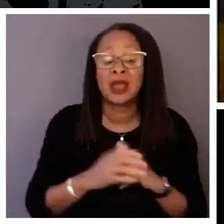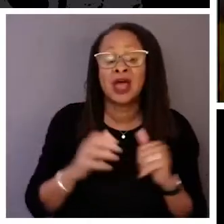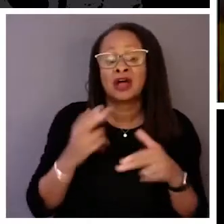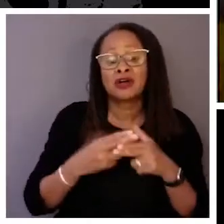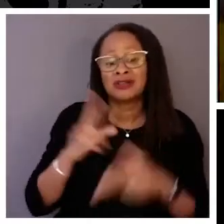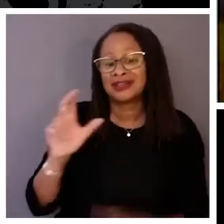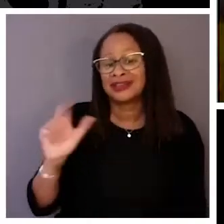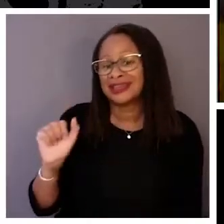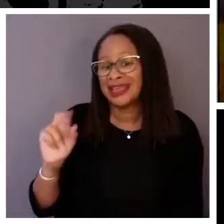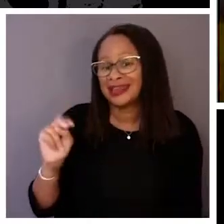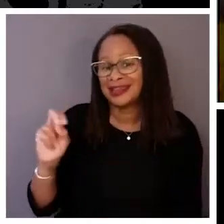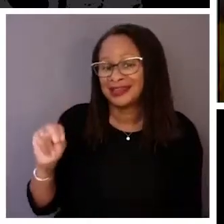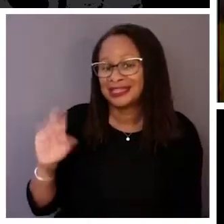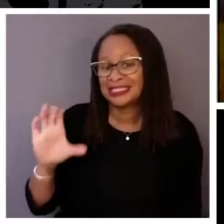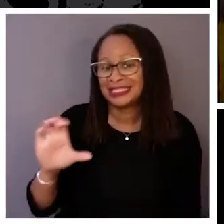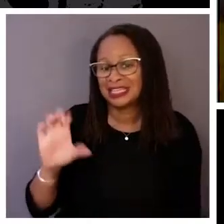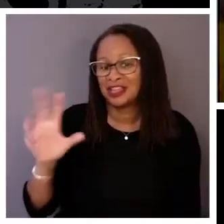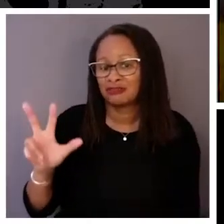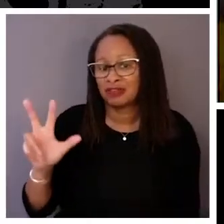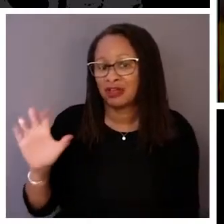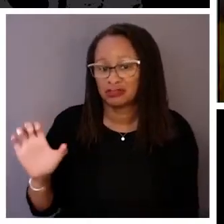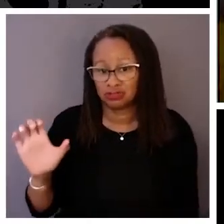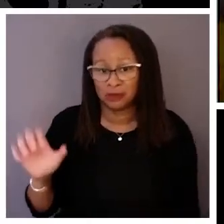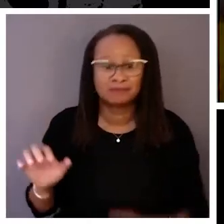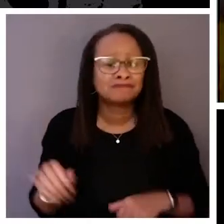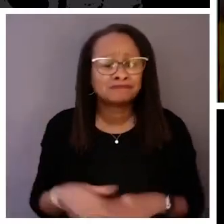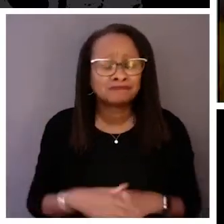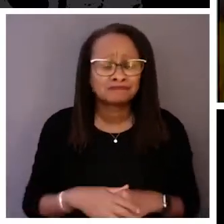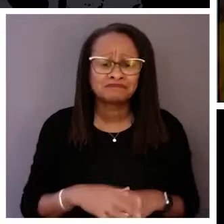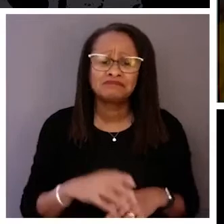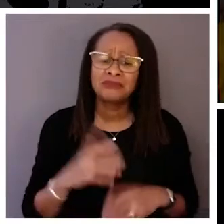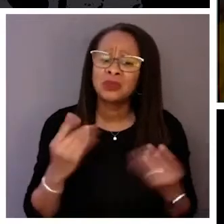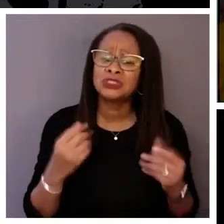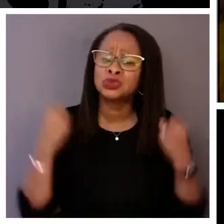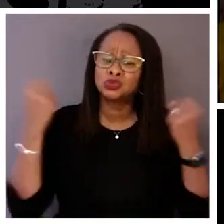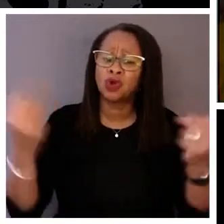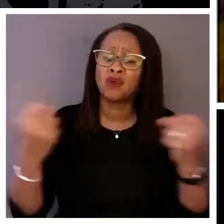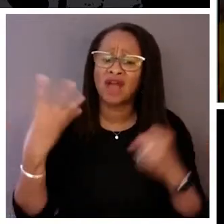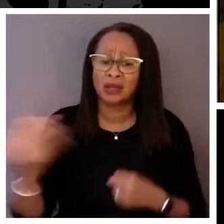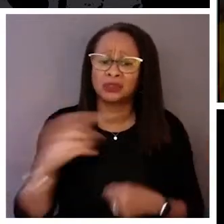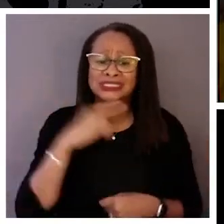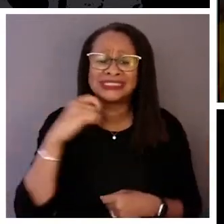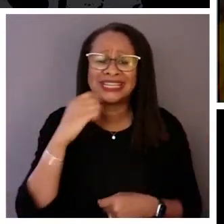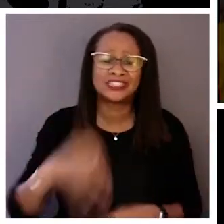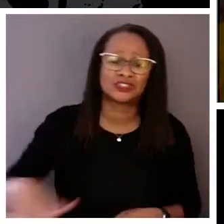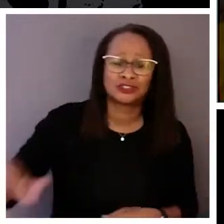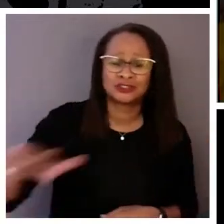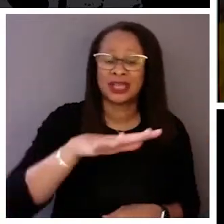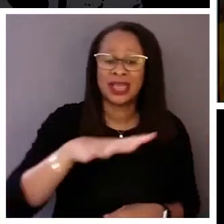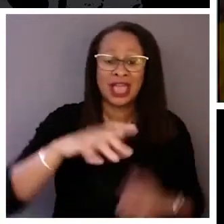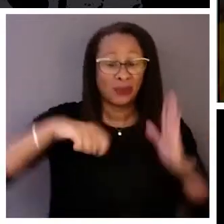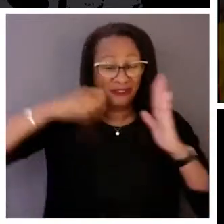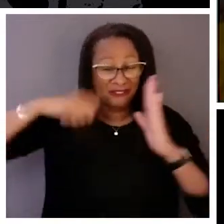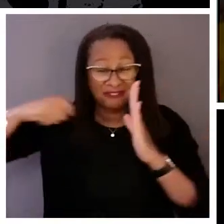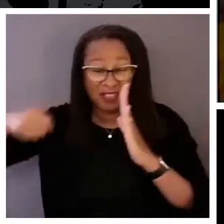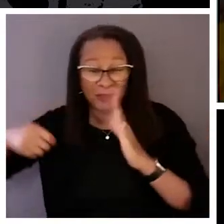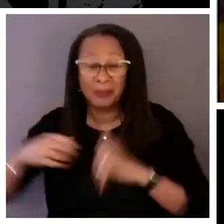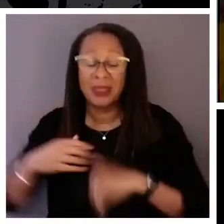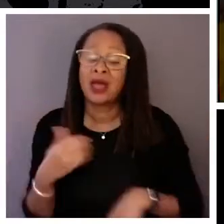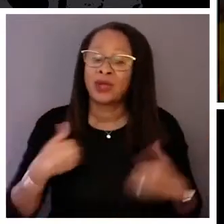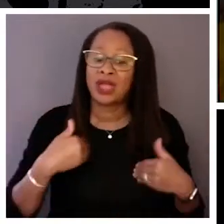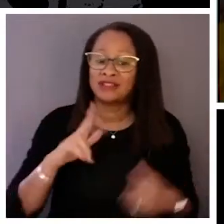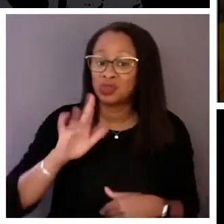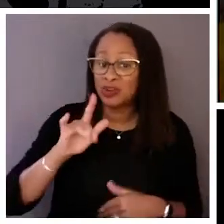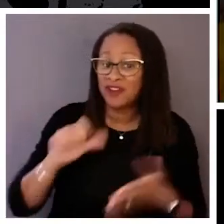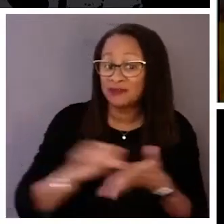C300. And we went out to the desert and started shooting this. We had like 25 pages